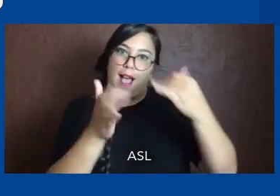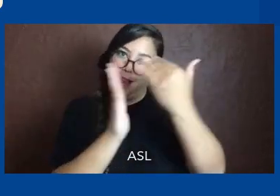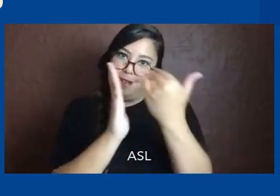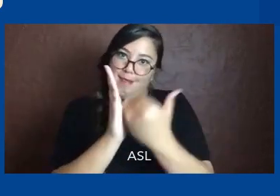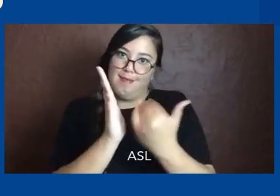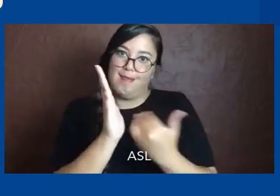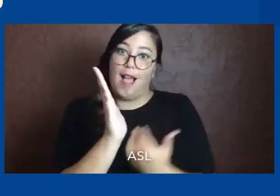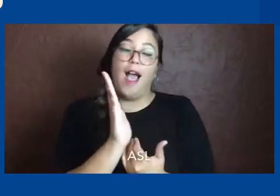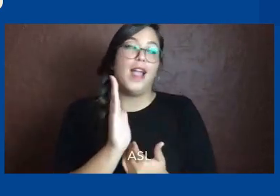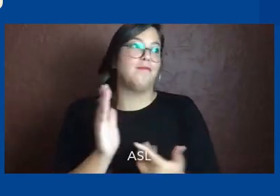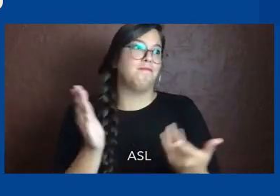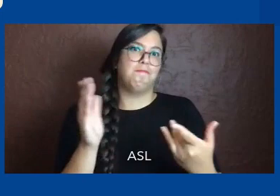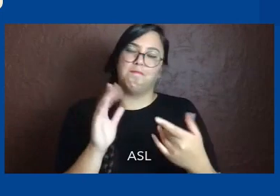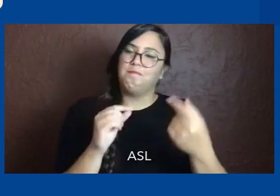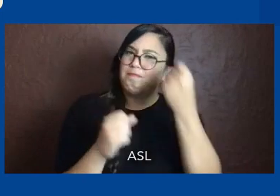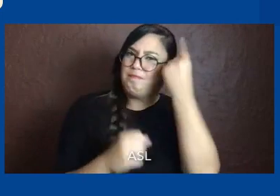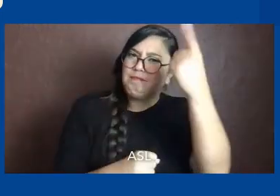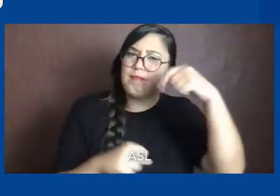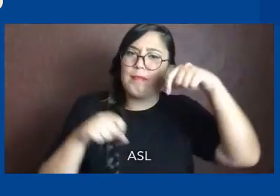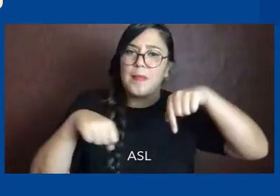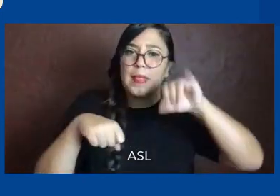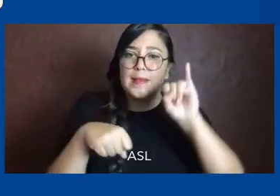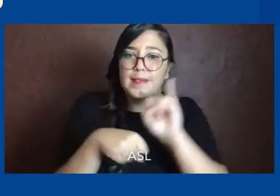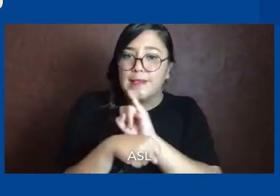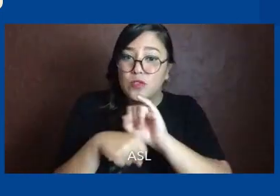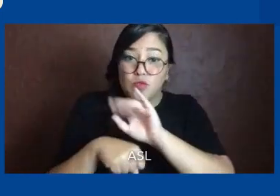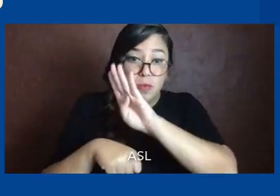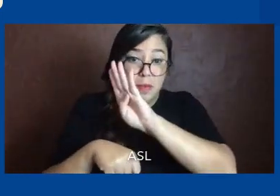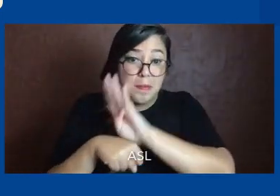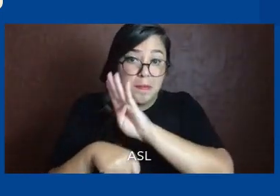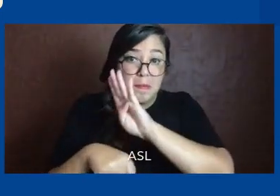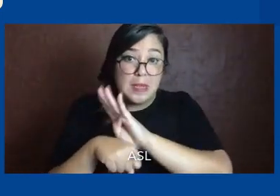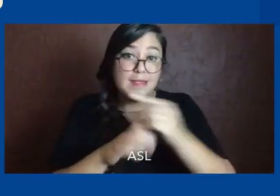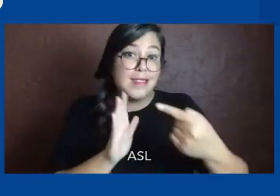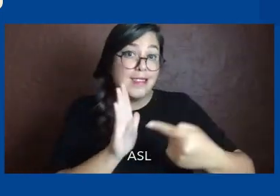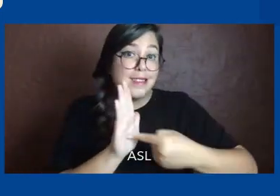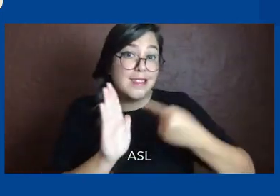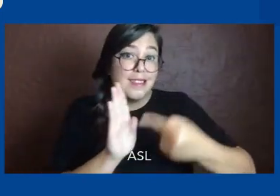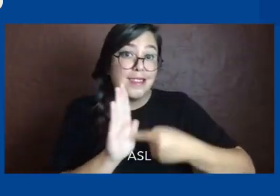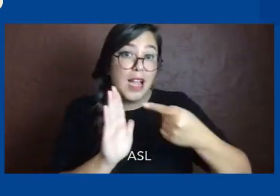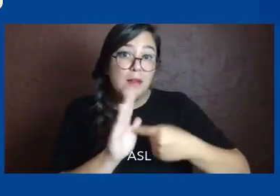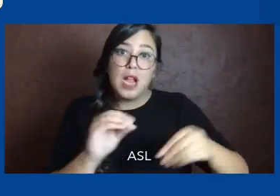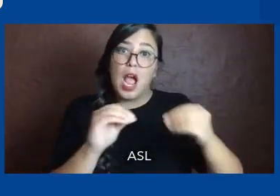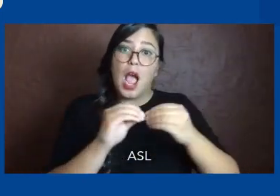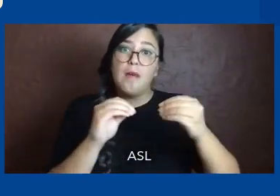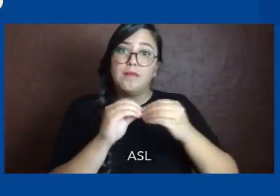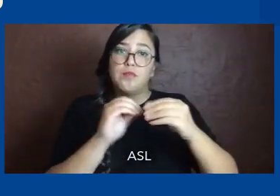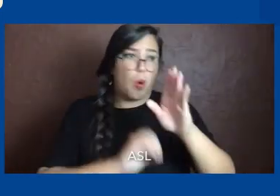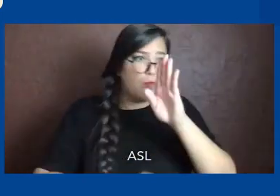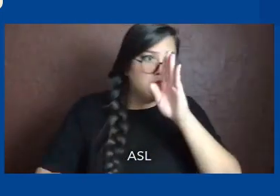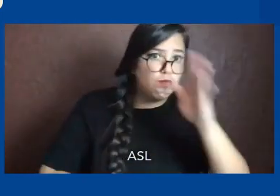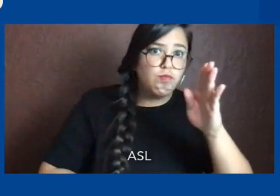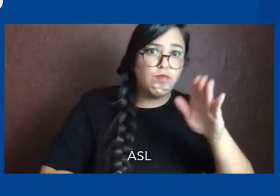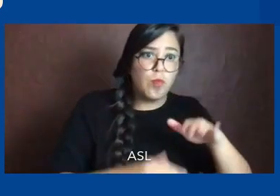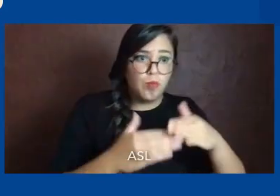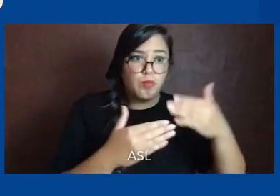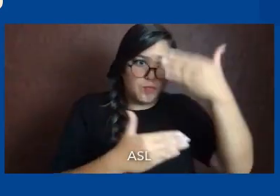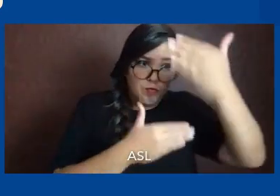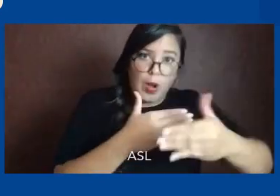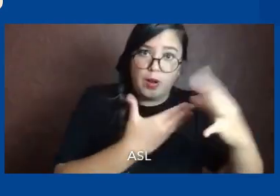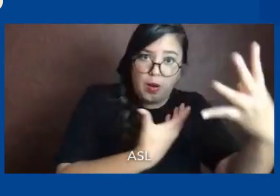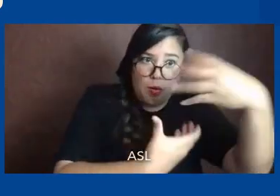puts us in, there are times we're on the front foot and there are times we're on the back foot. And the guidelines helps